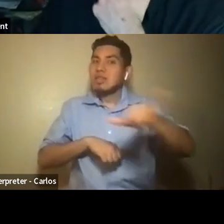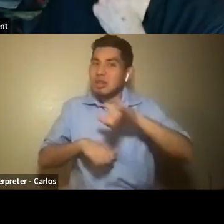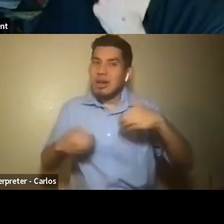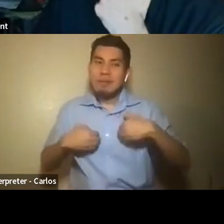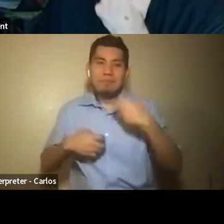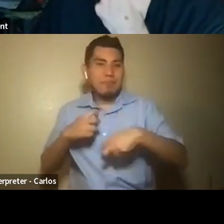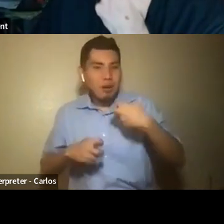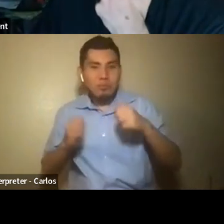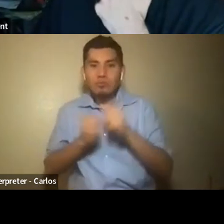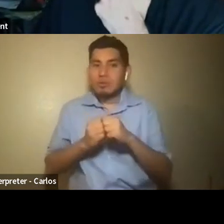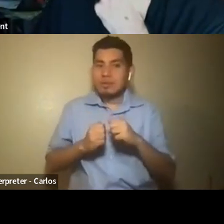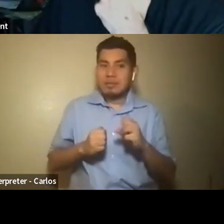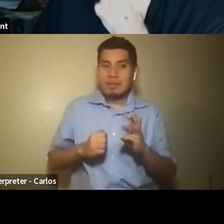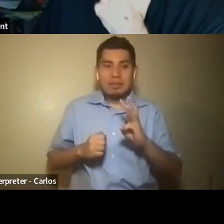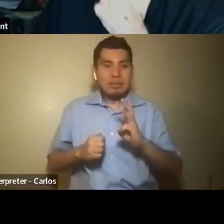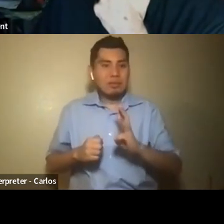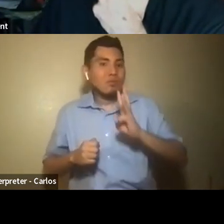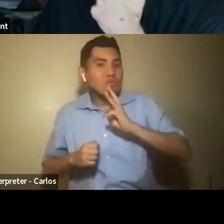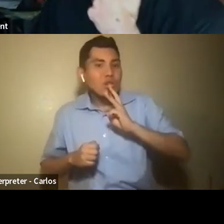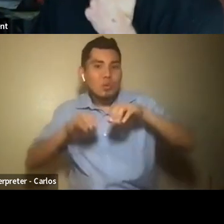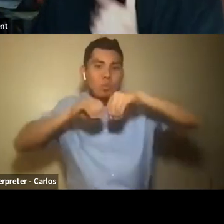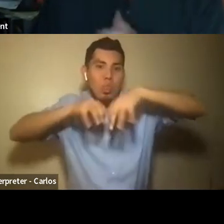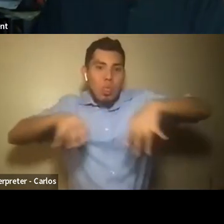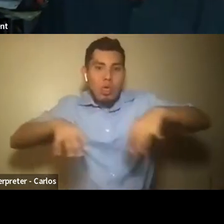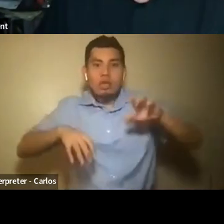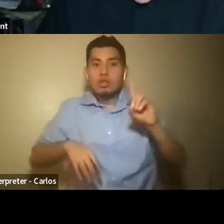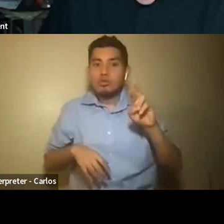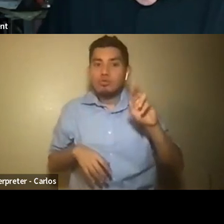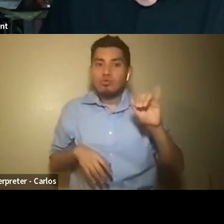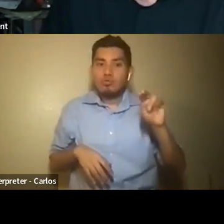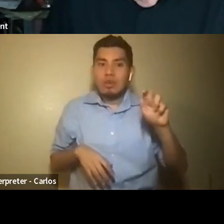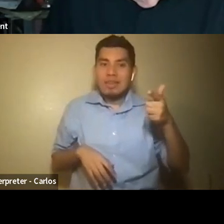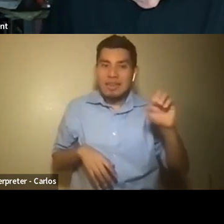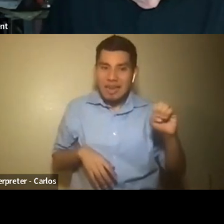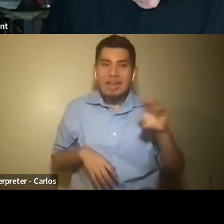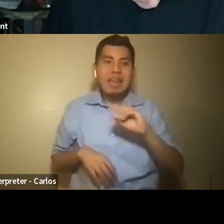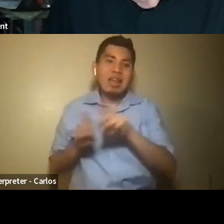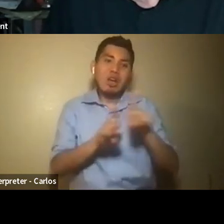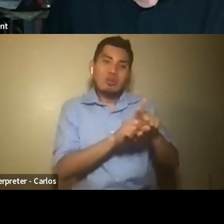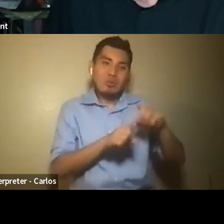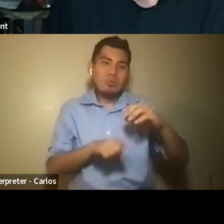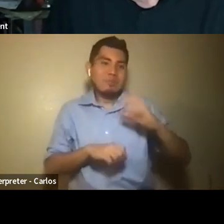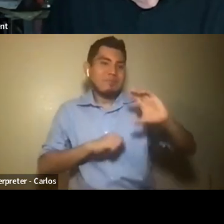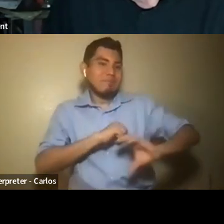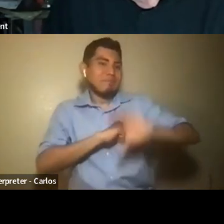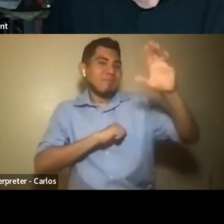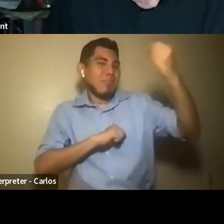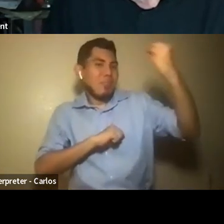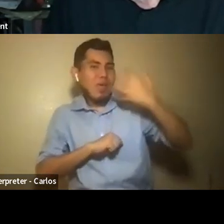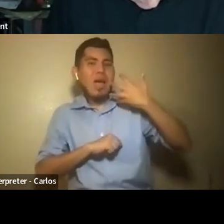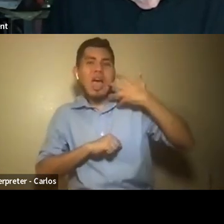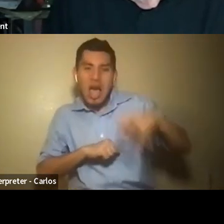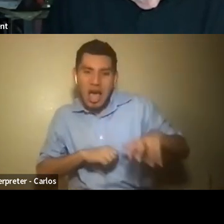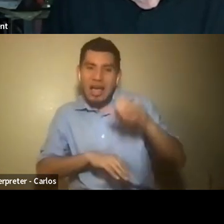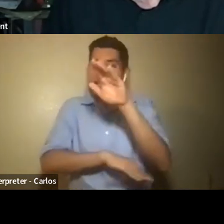for many years, as well as issues with glaring sun and a lot of heat in the afternoons. So some